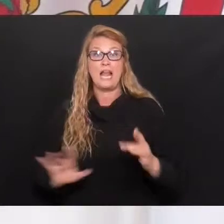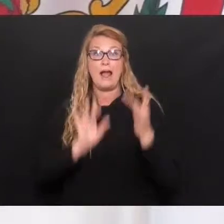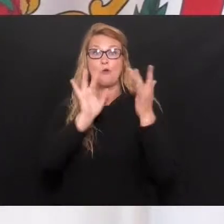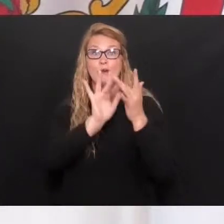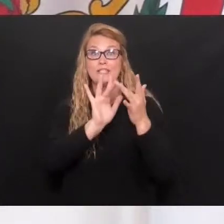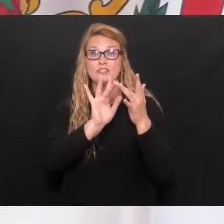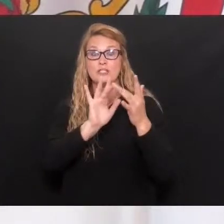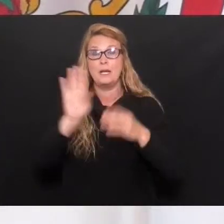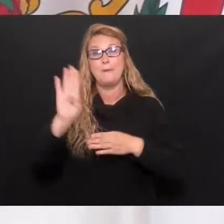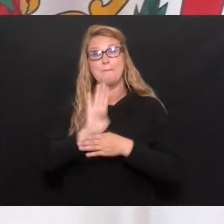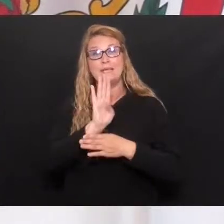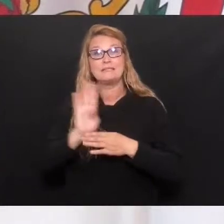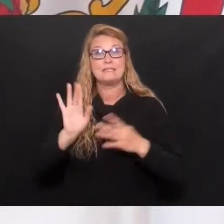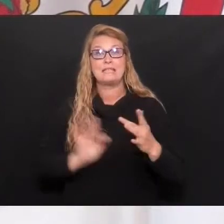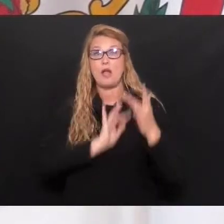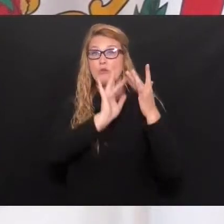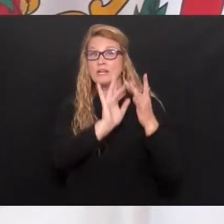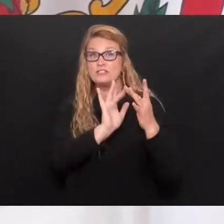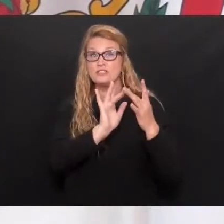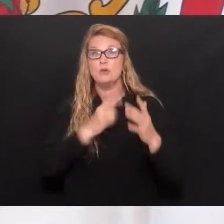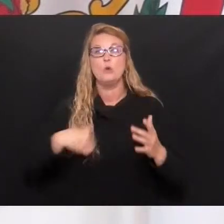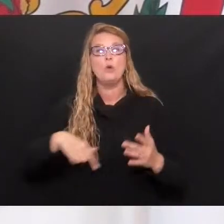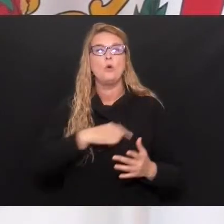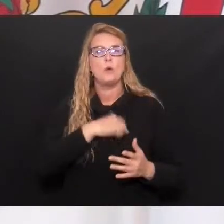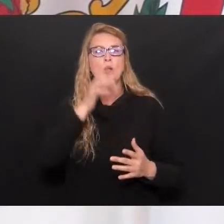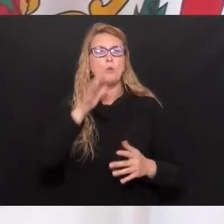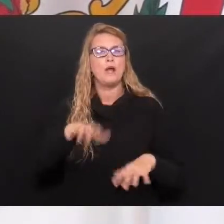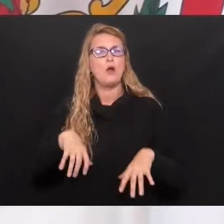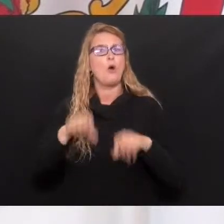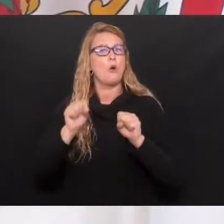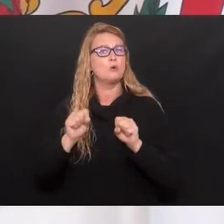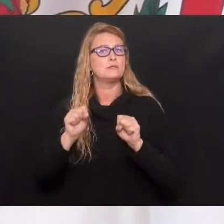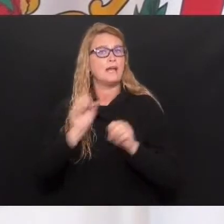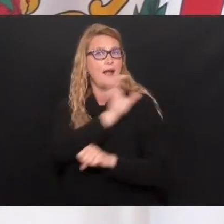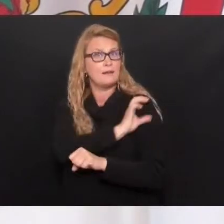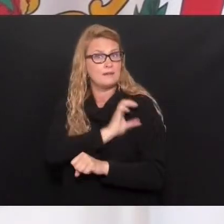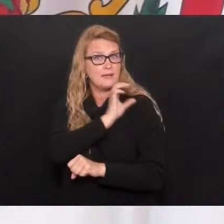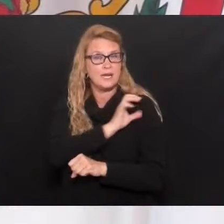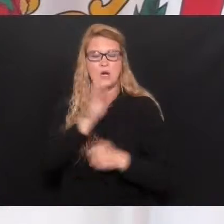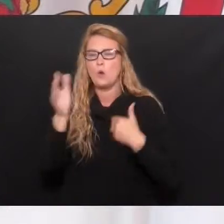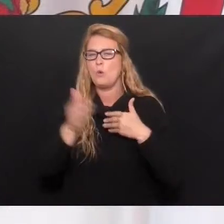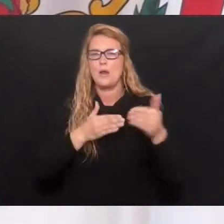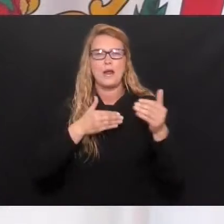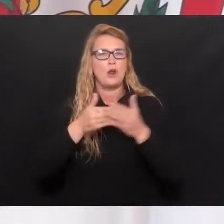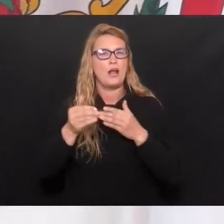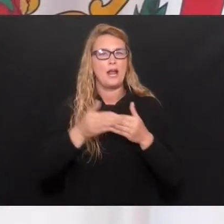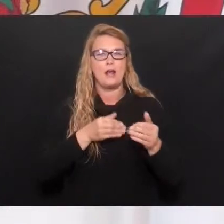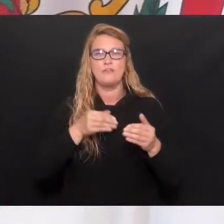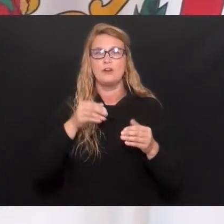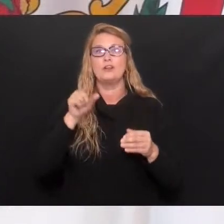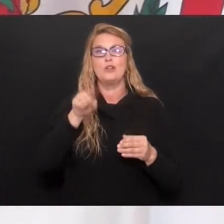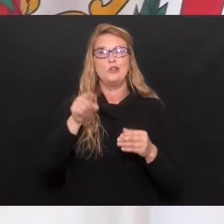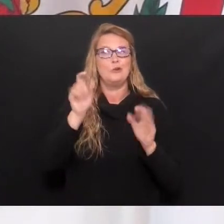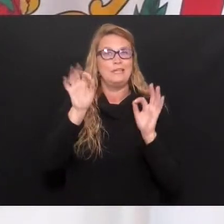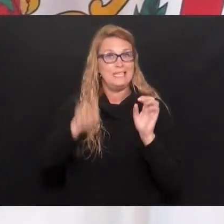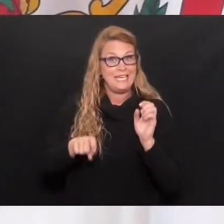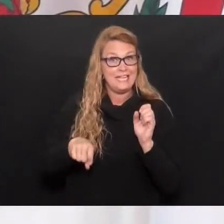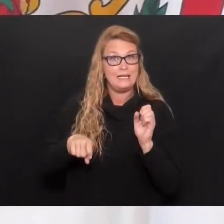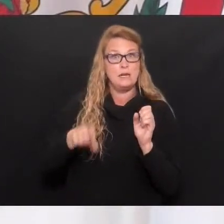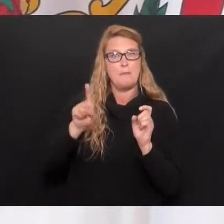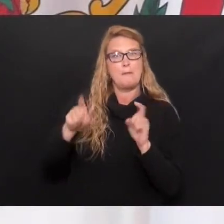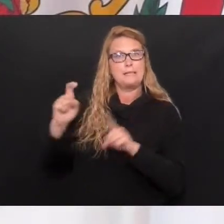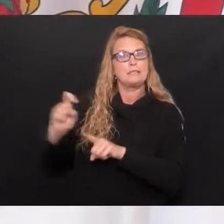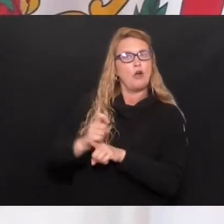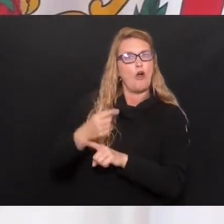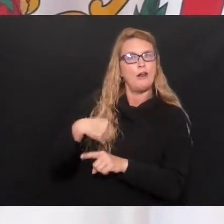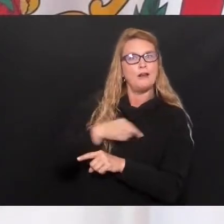everything, business outreach, we'll host a clinic wherever you choose to do so, but you got to call us. You got to call us